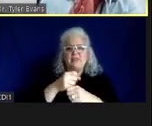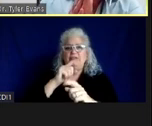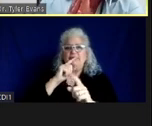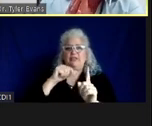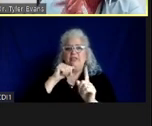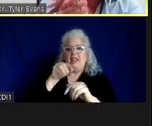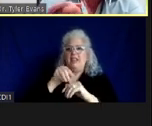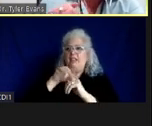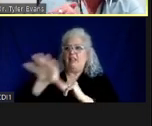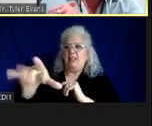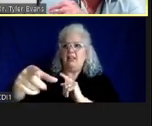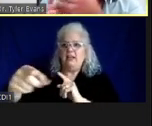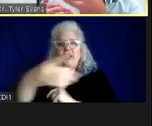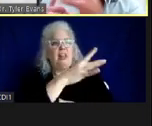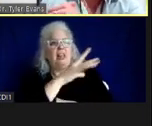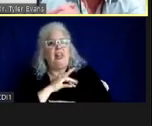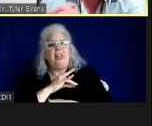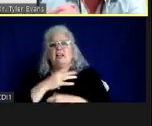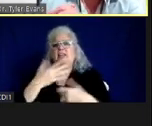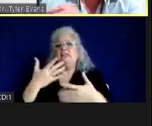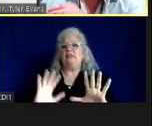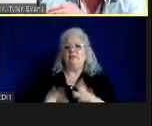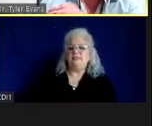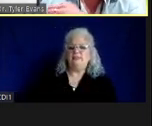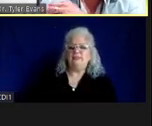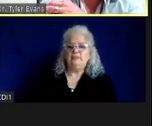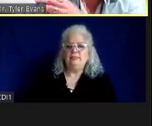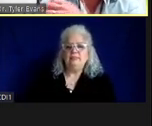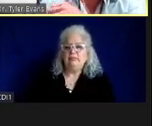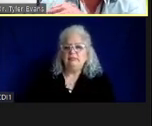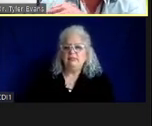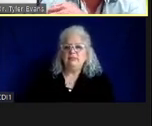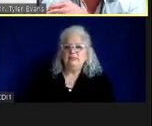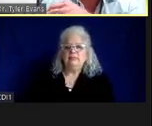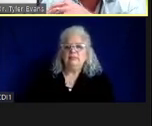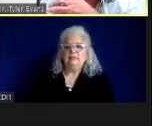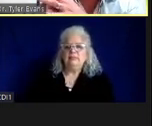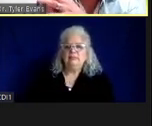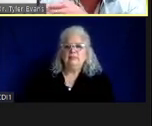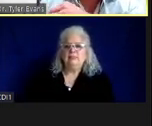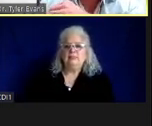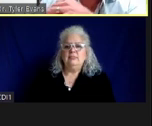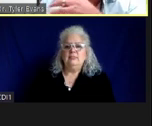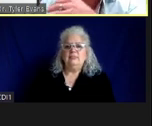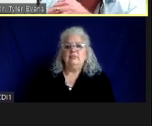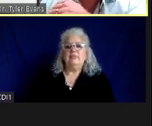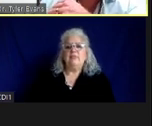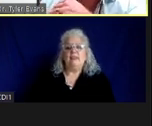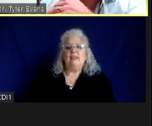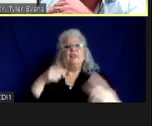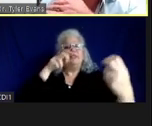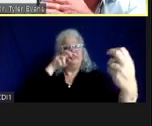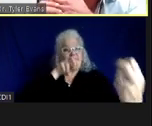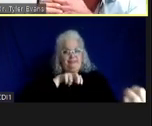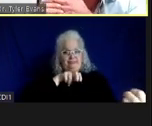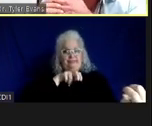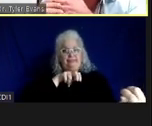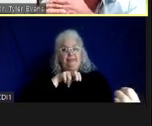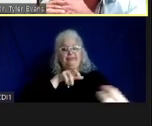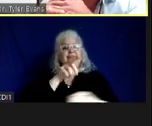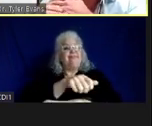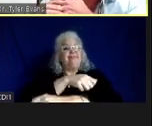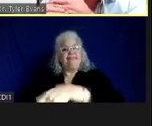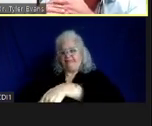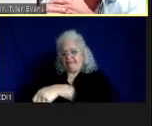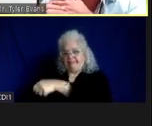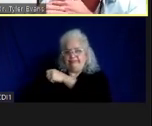you know, you sit down, you get your you take off your well, you roll up your sleeve, or, you know, provide some skin,